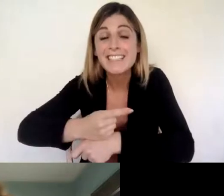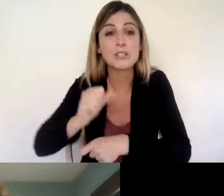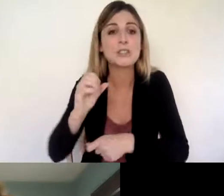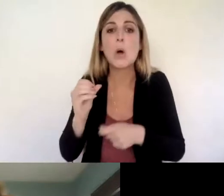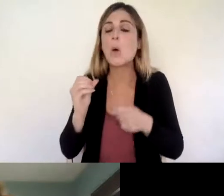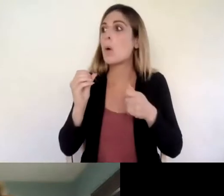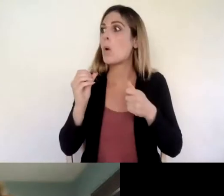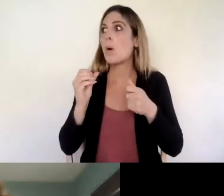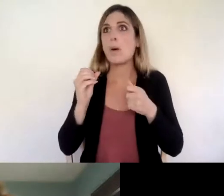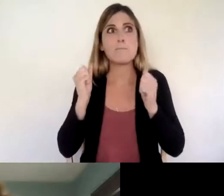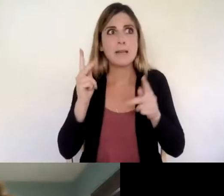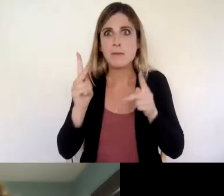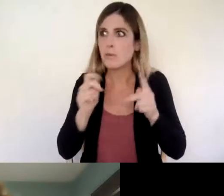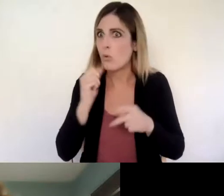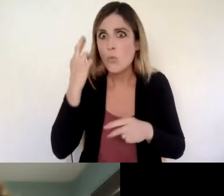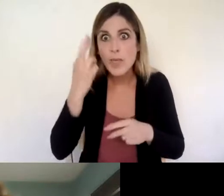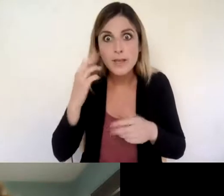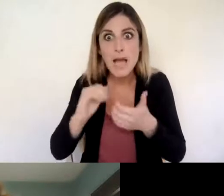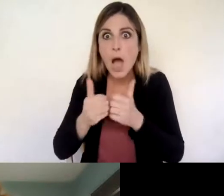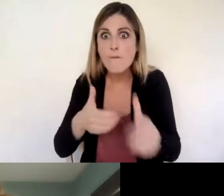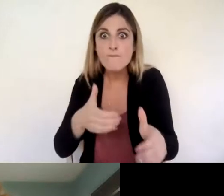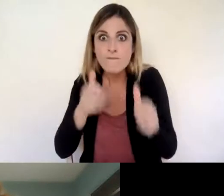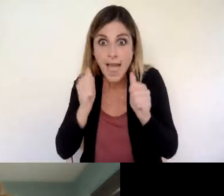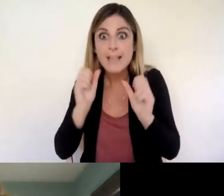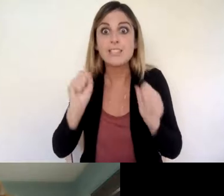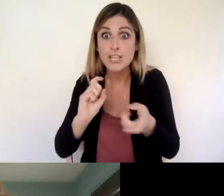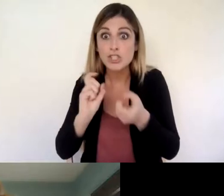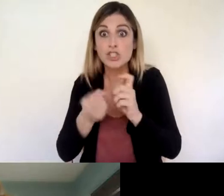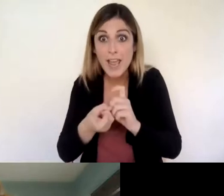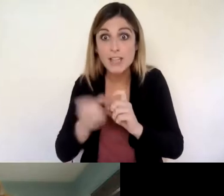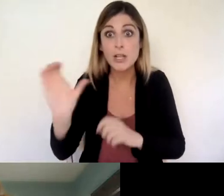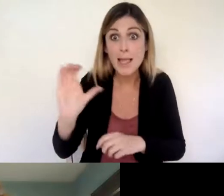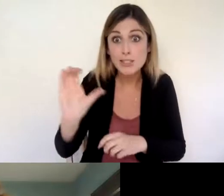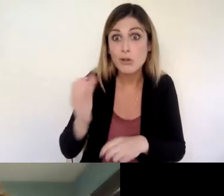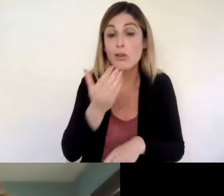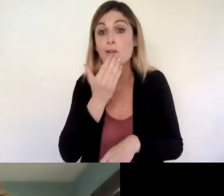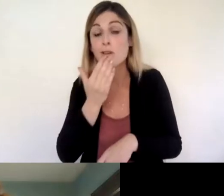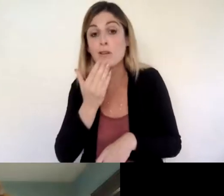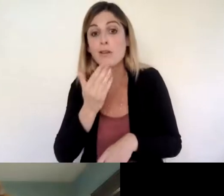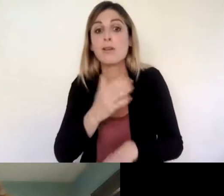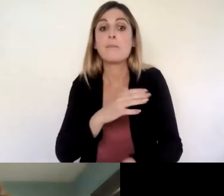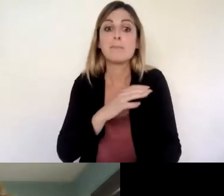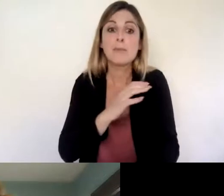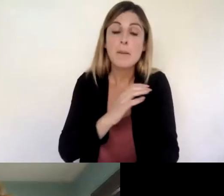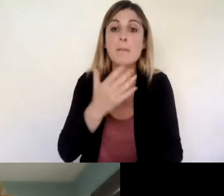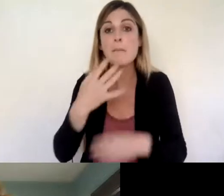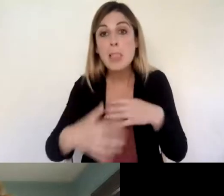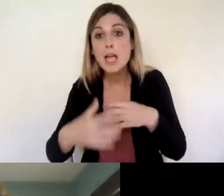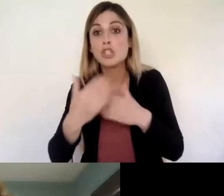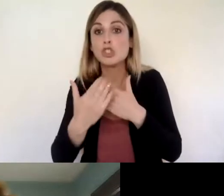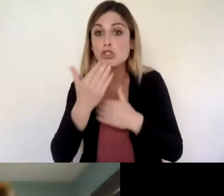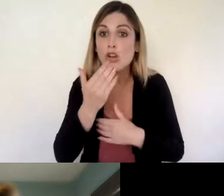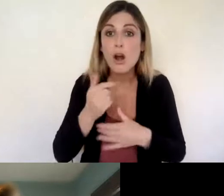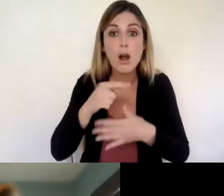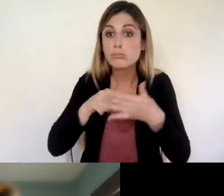some of these biomarkers can change, cholesterol, LDL, blood sugar. And so that's why we are so excited about this program,